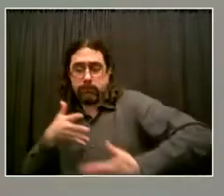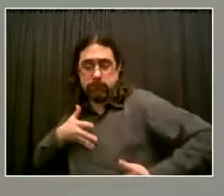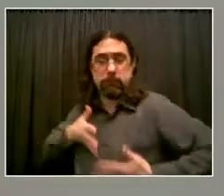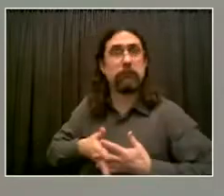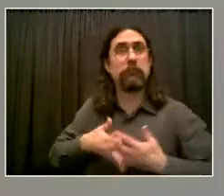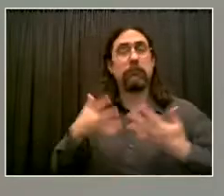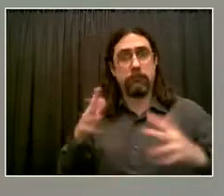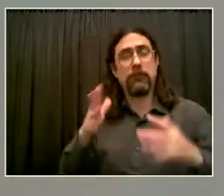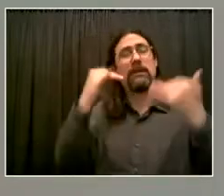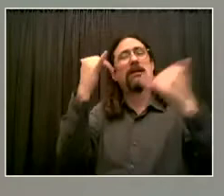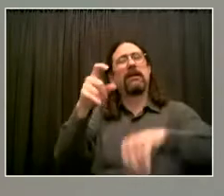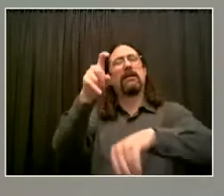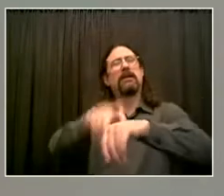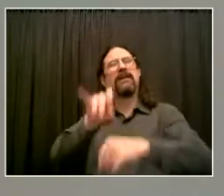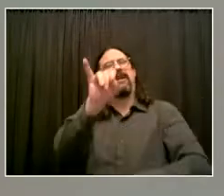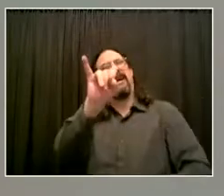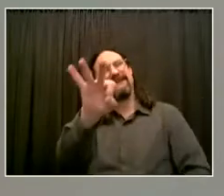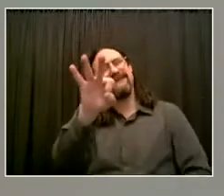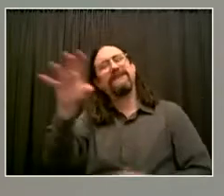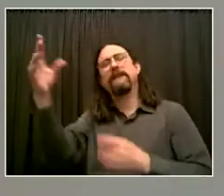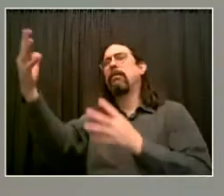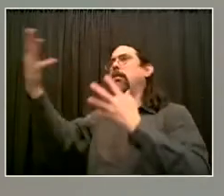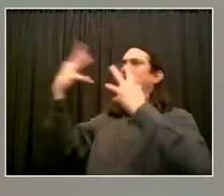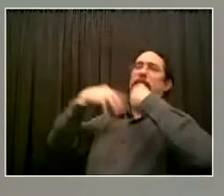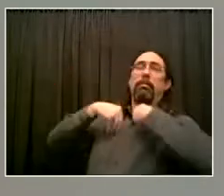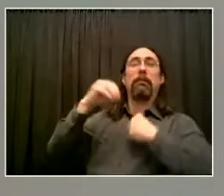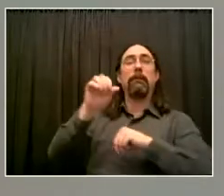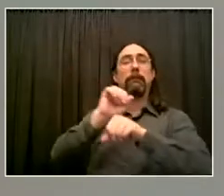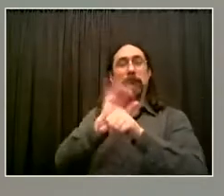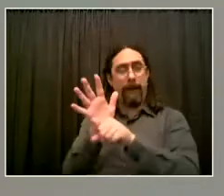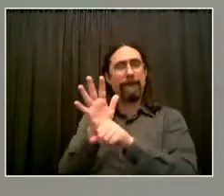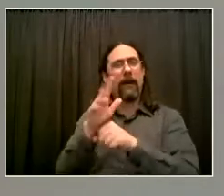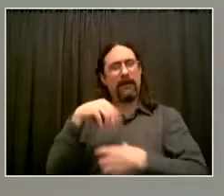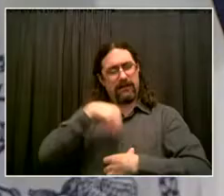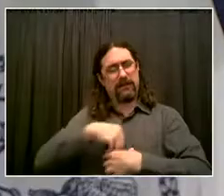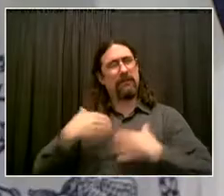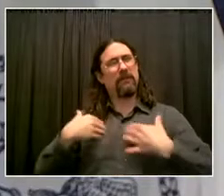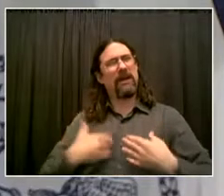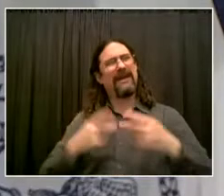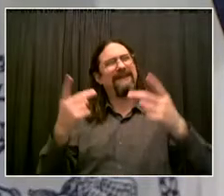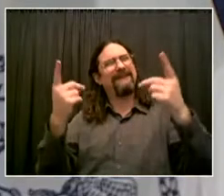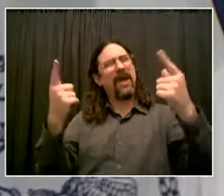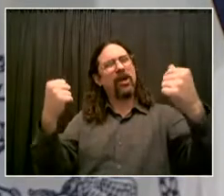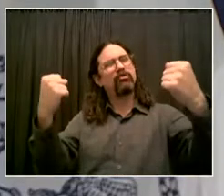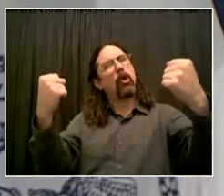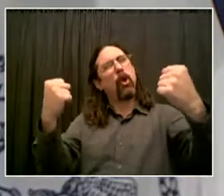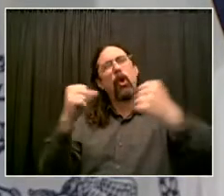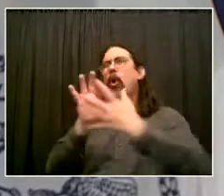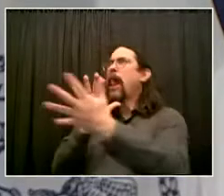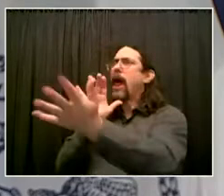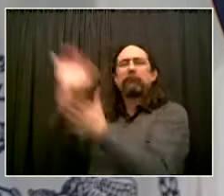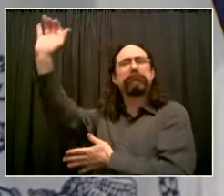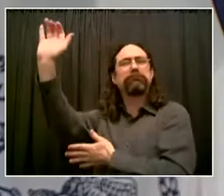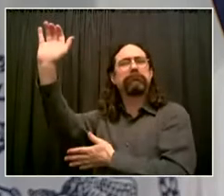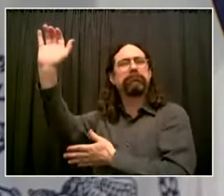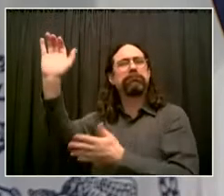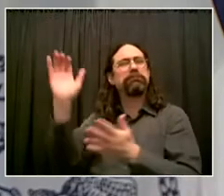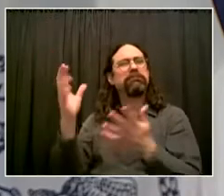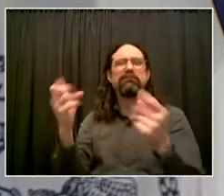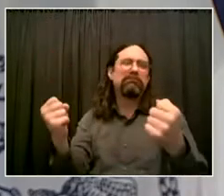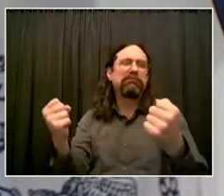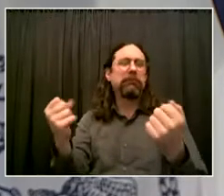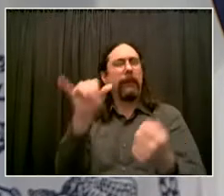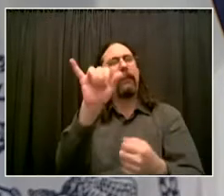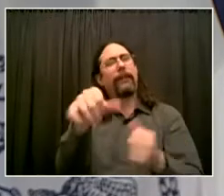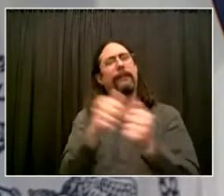get immunity through vaccination and not through infection. Great, thank you. Go ahead, Juliette. Okay, great. Thank